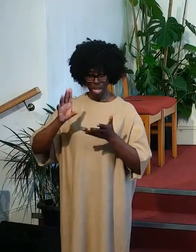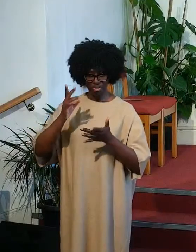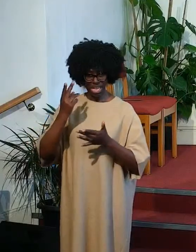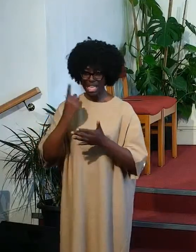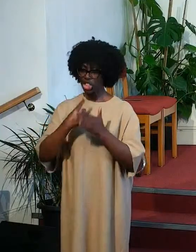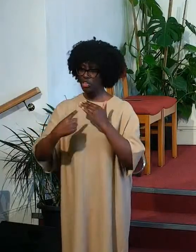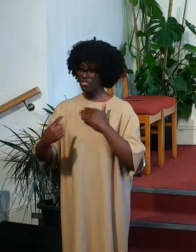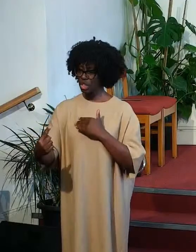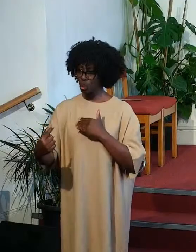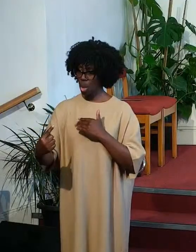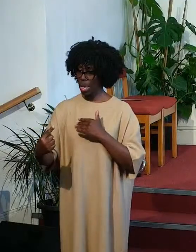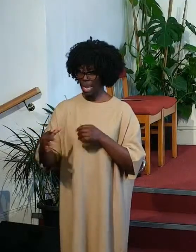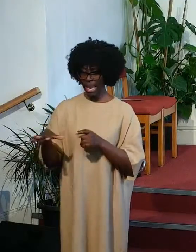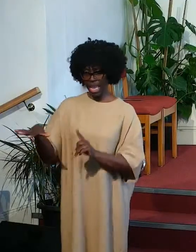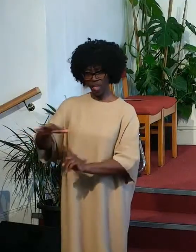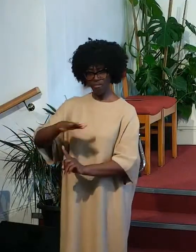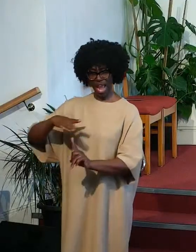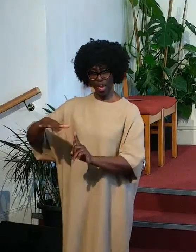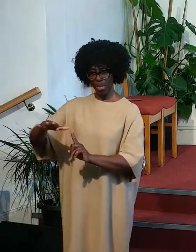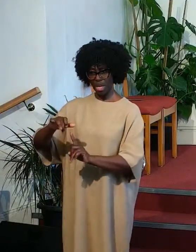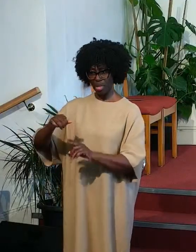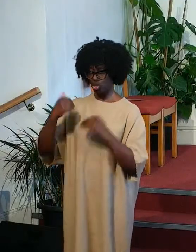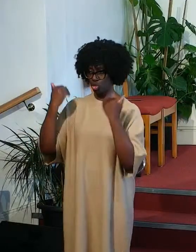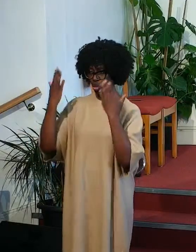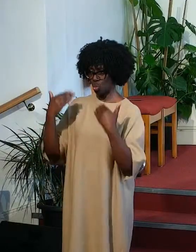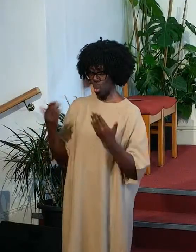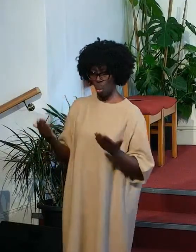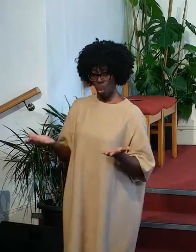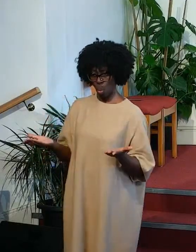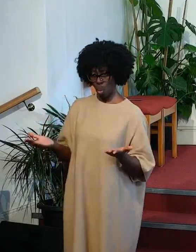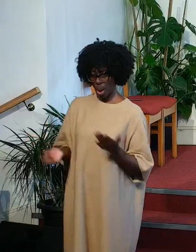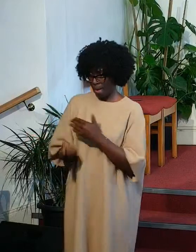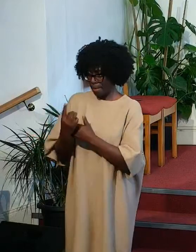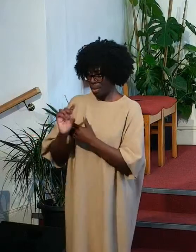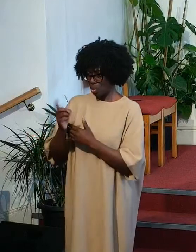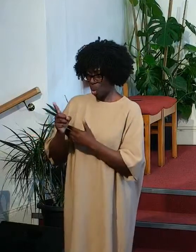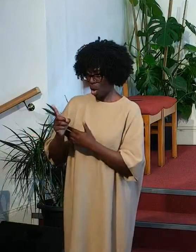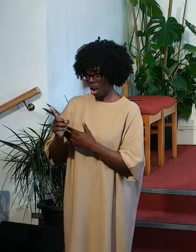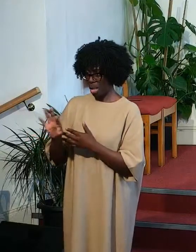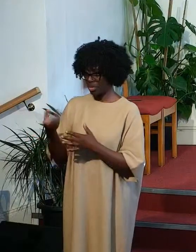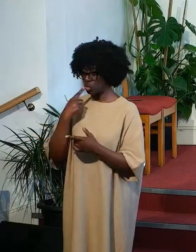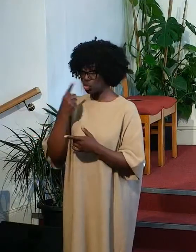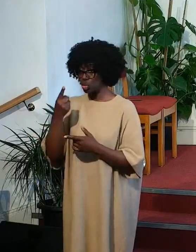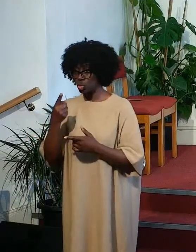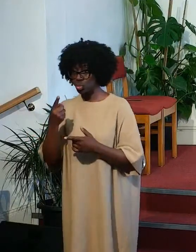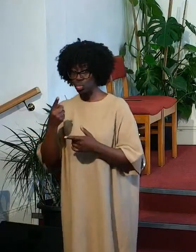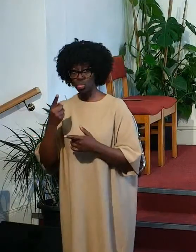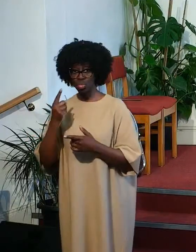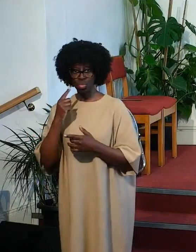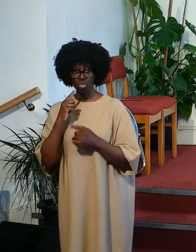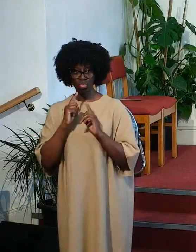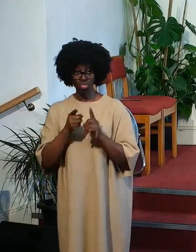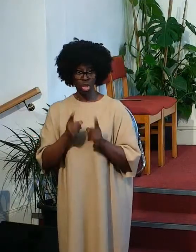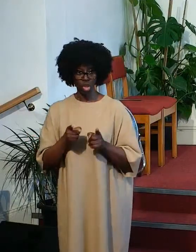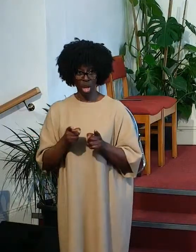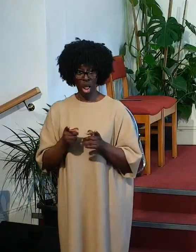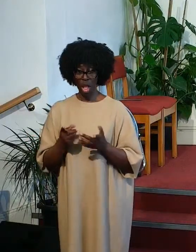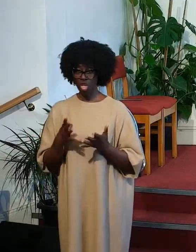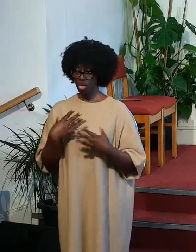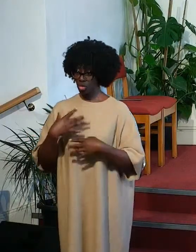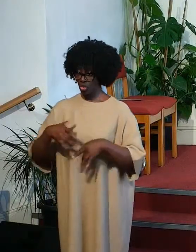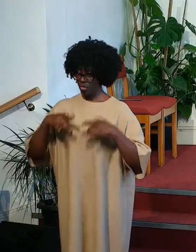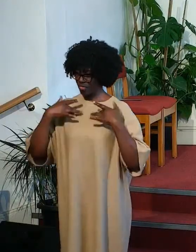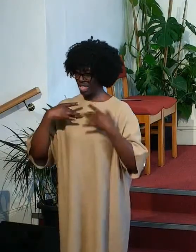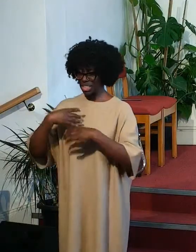in an environment where you don't understand what's going on, and someone is giving you instructions and you don't understand it, you will become distressed as